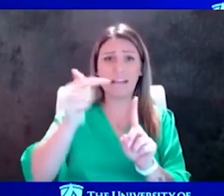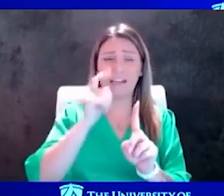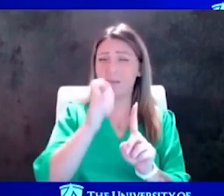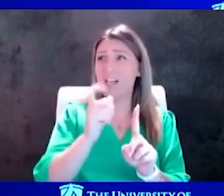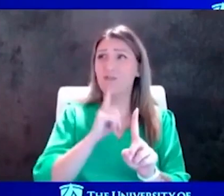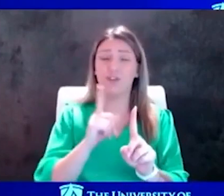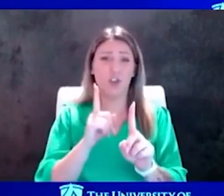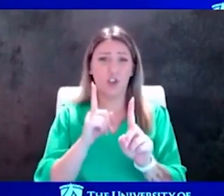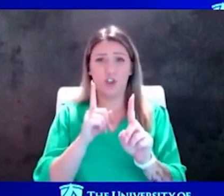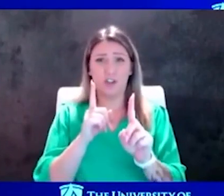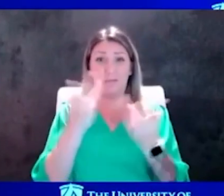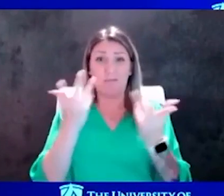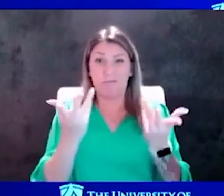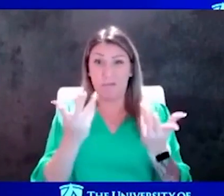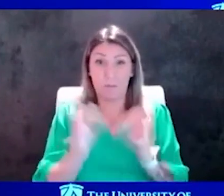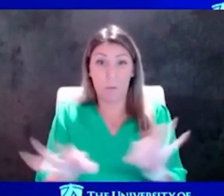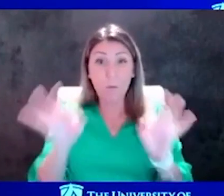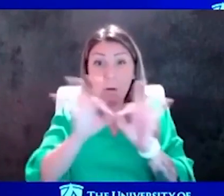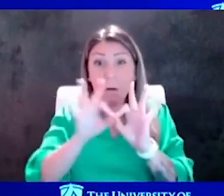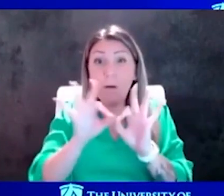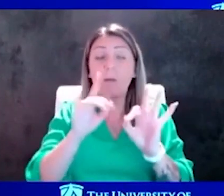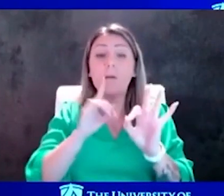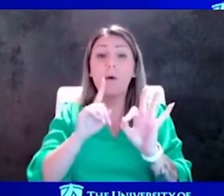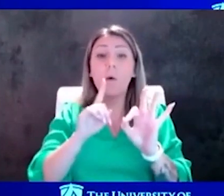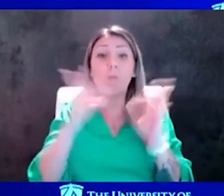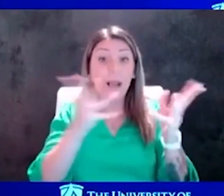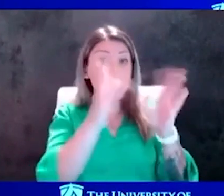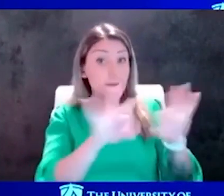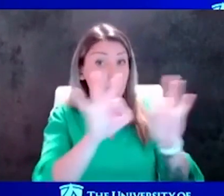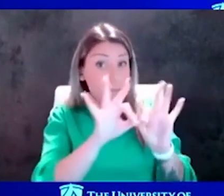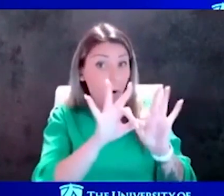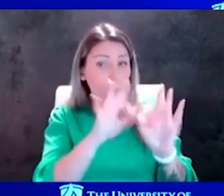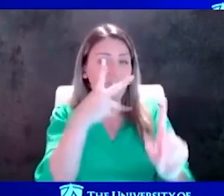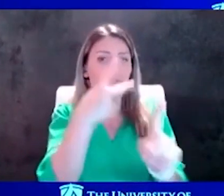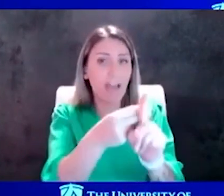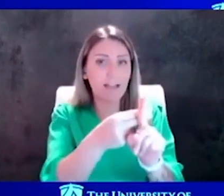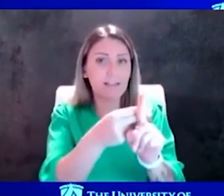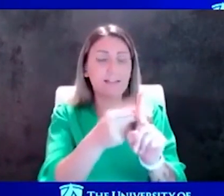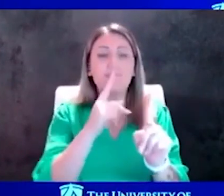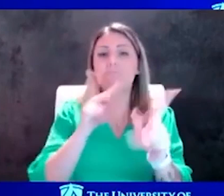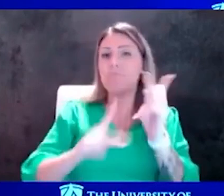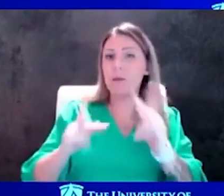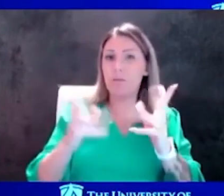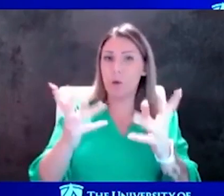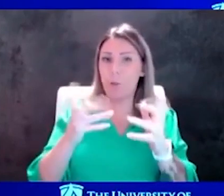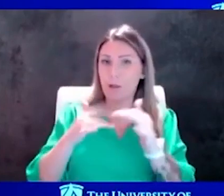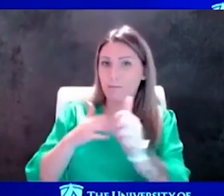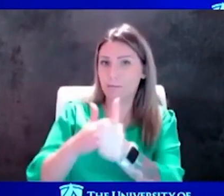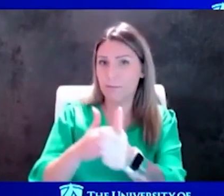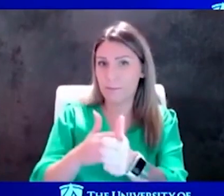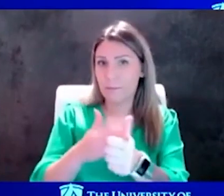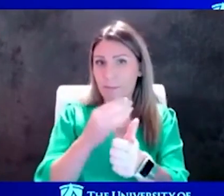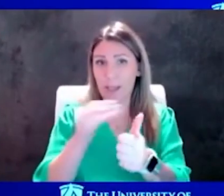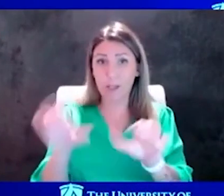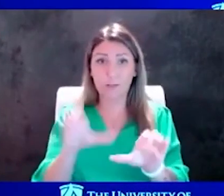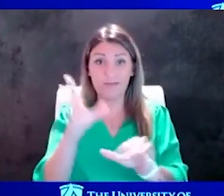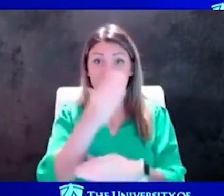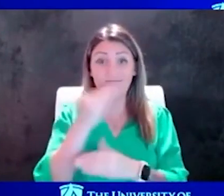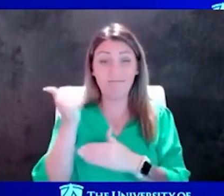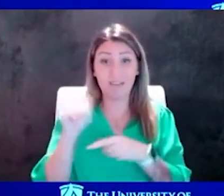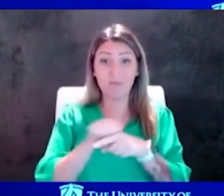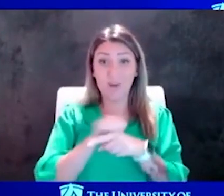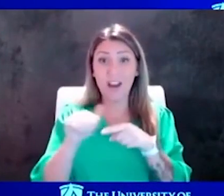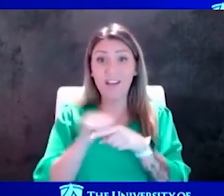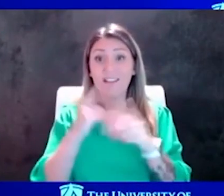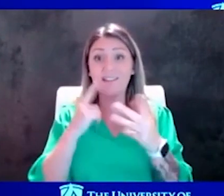thing here is to go get vaccinated. And those people that are wanting to keep up to date and do the best practices, I don't have a